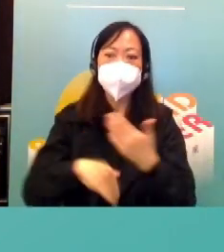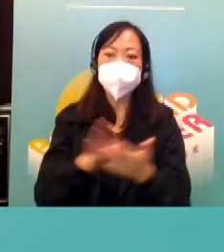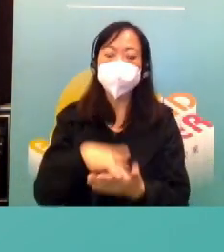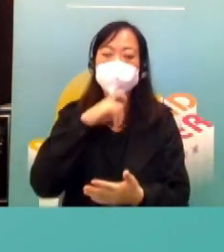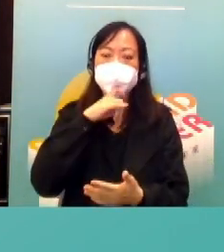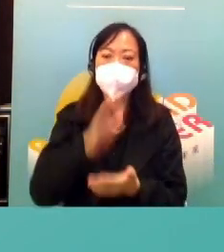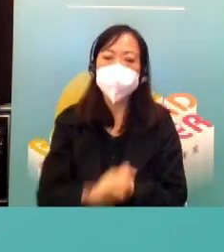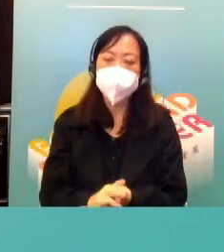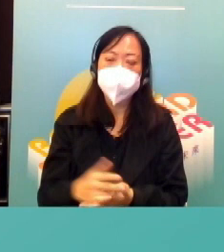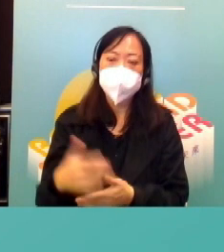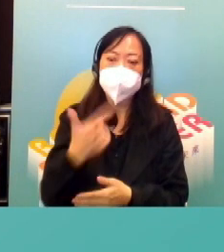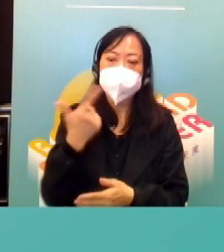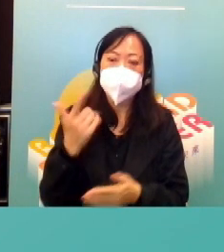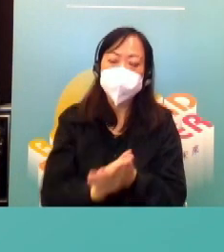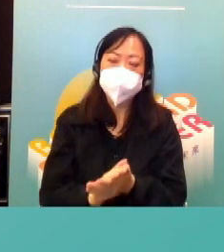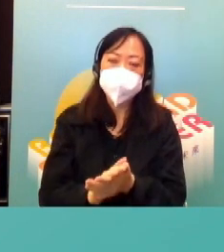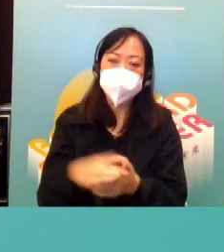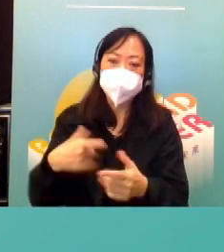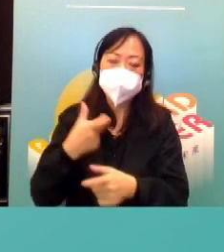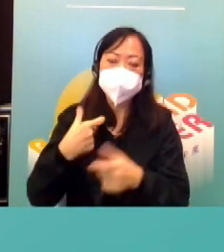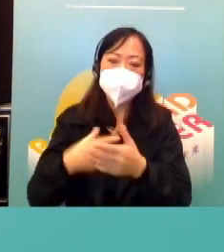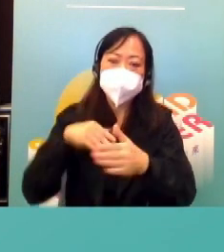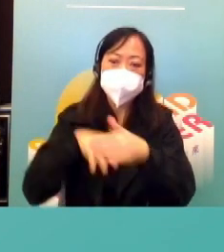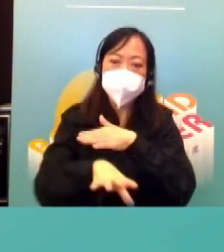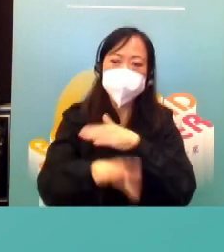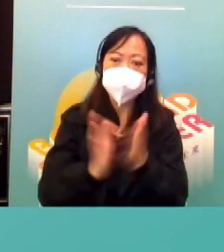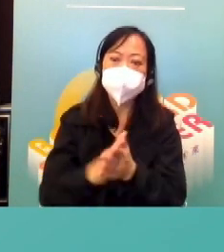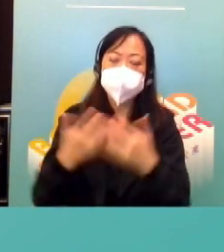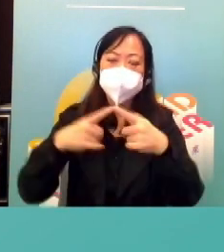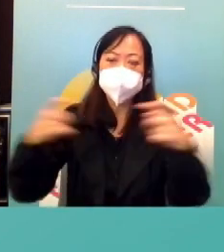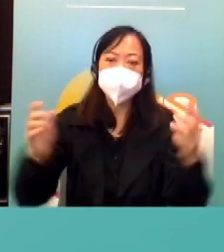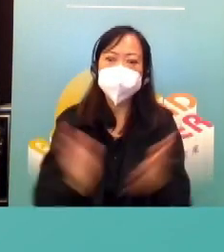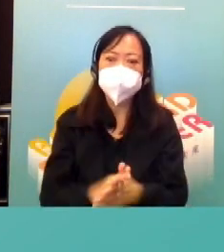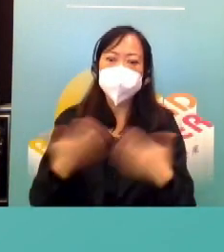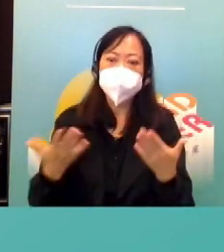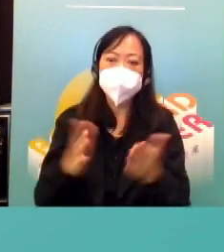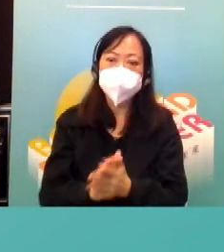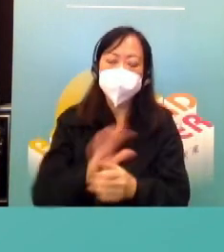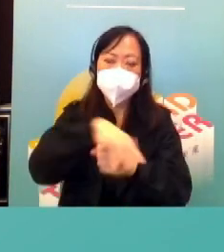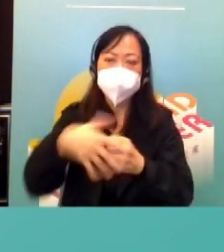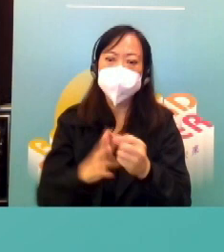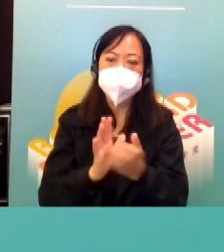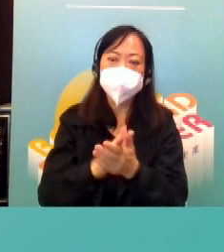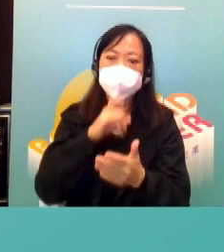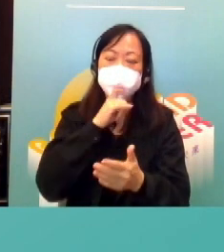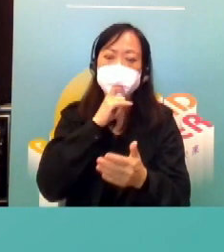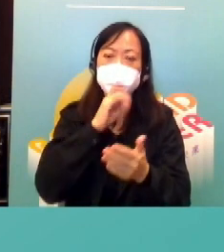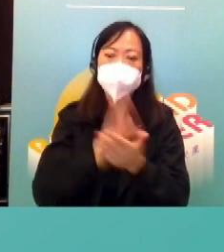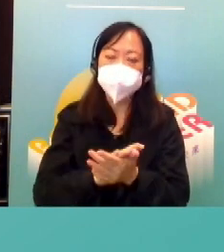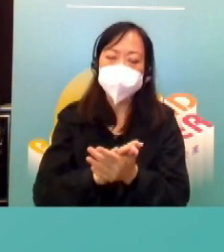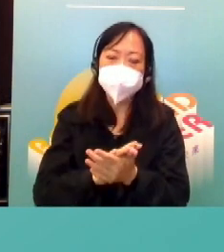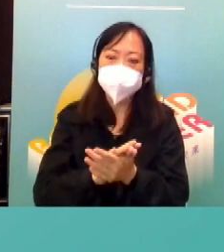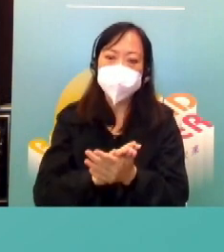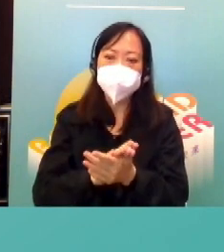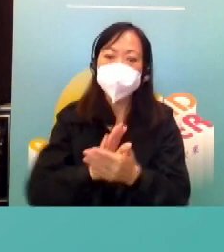these areas. And so we have been a global thought leader in thinking about how impacts can be measured and then importantly